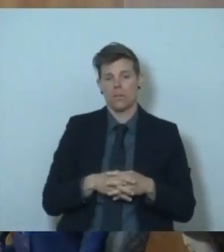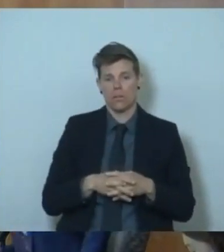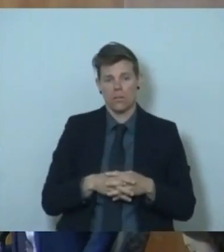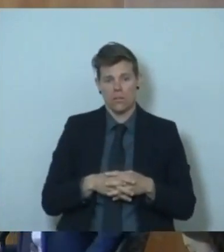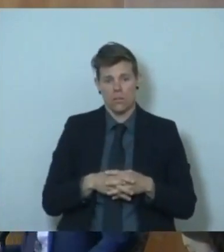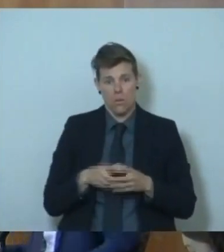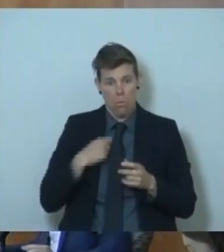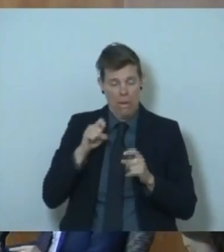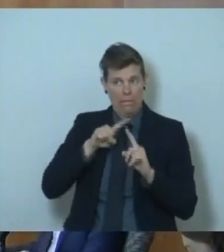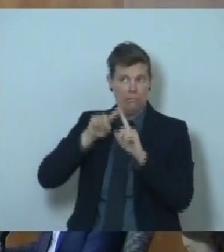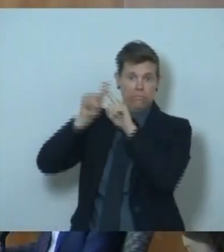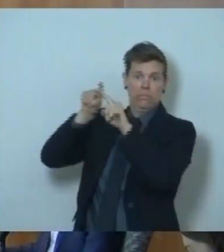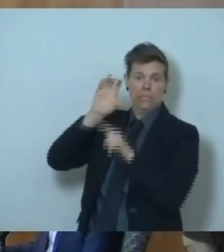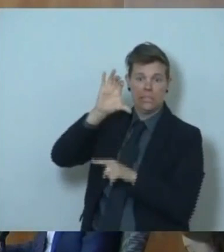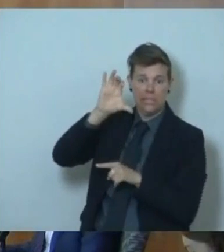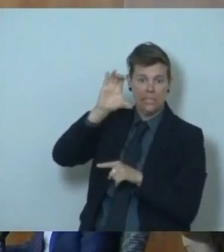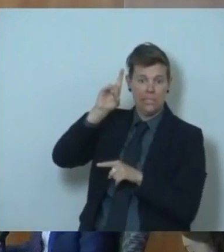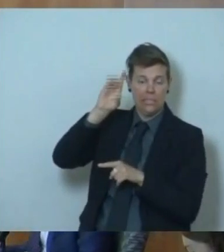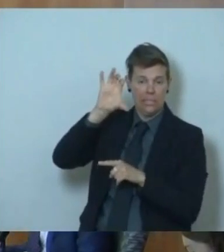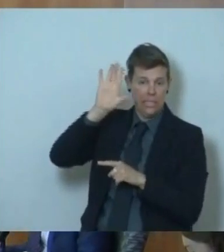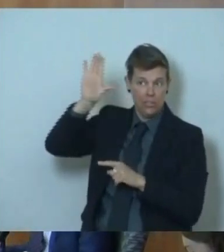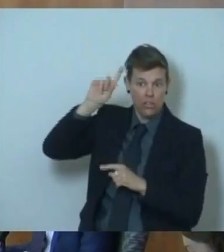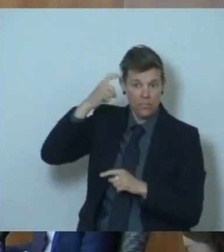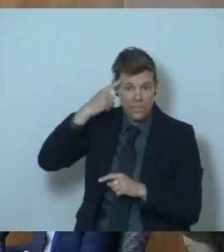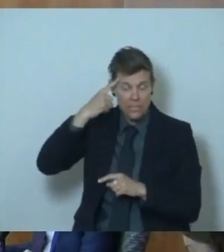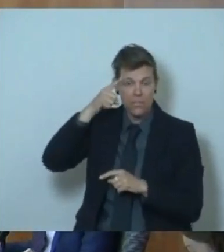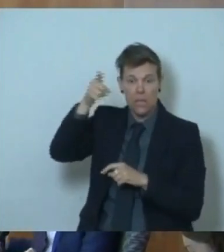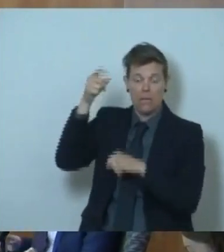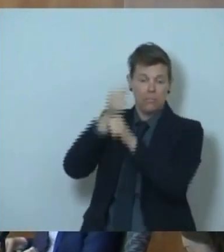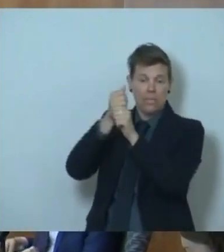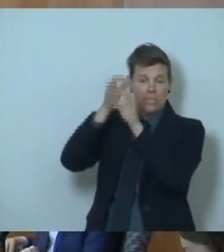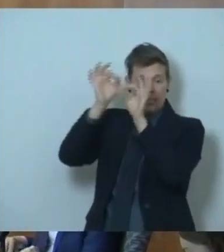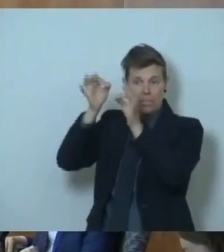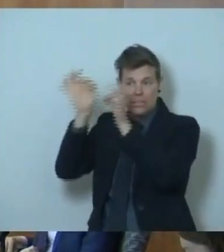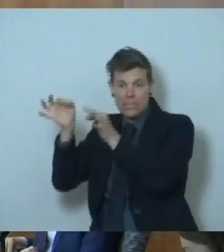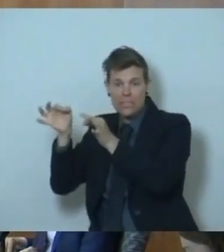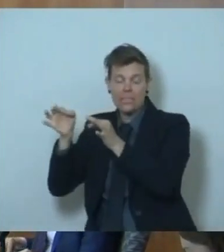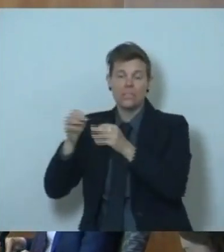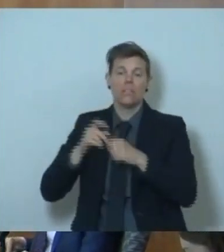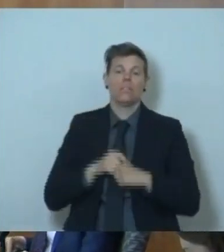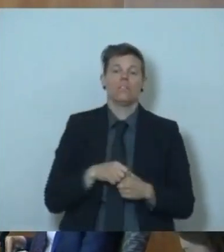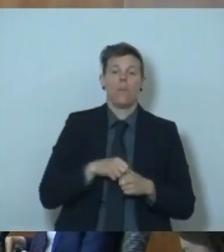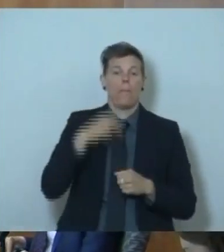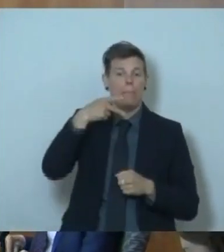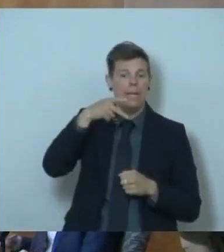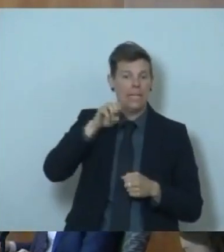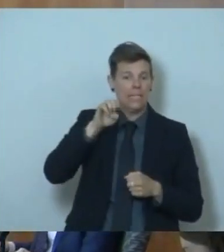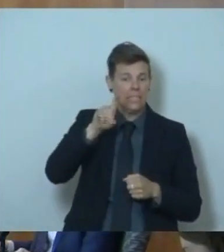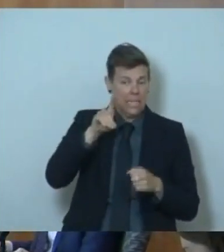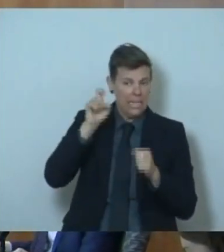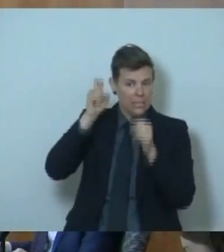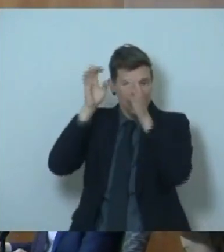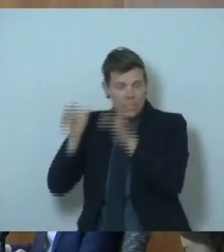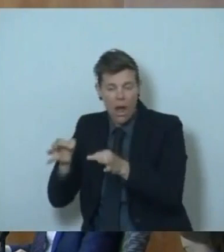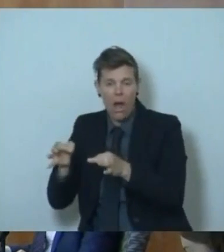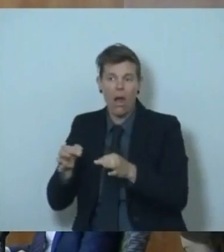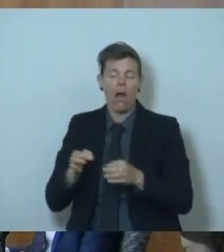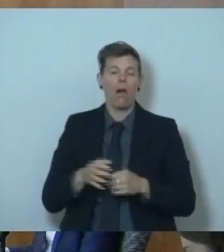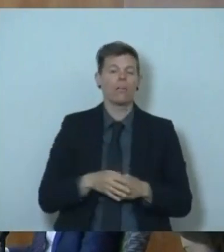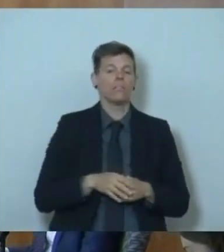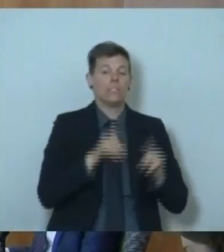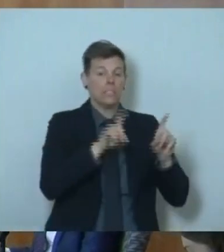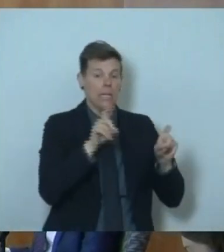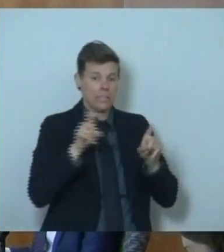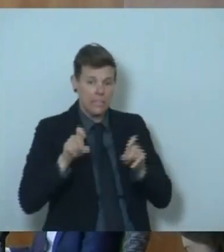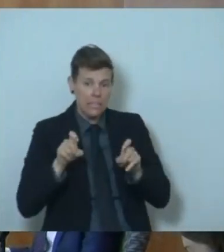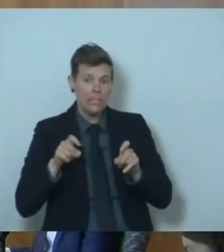or testing happens. And obviously that has not really come to fruition exactly like that during this pandemic. My question, simply put, and